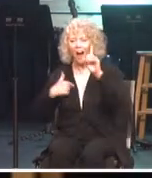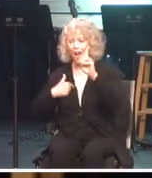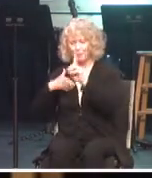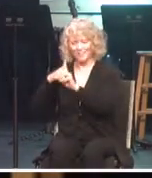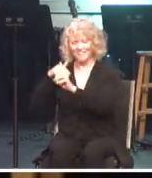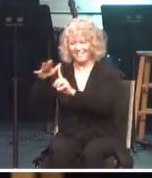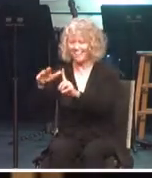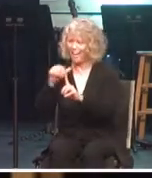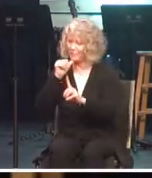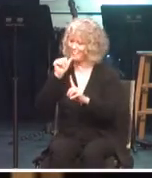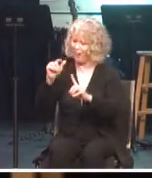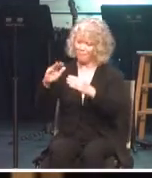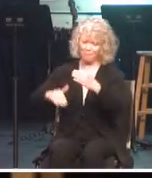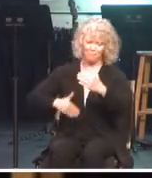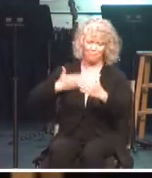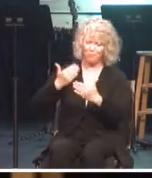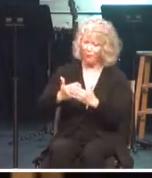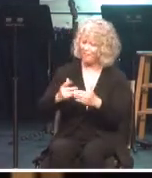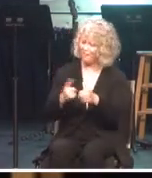born. I was sent.